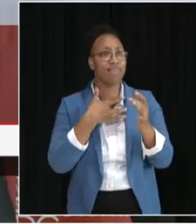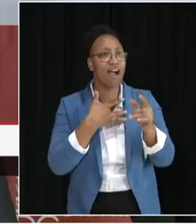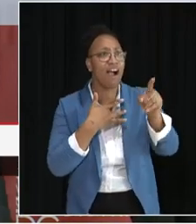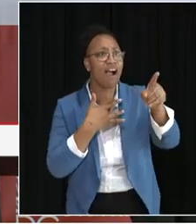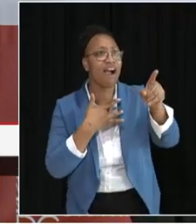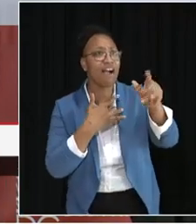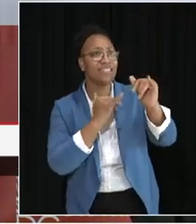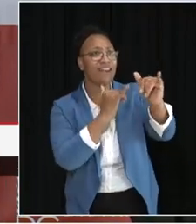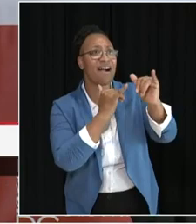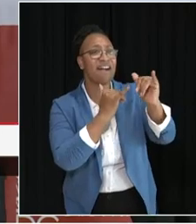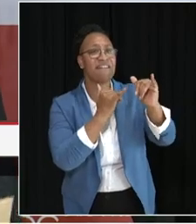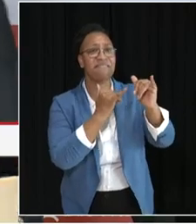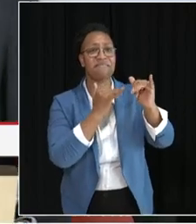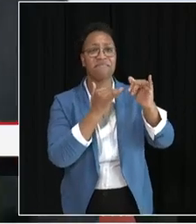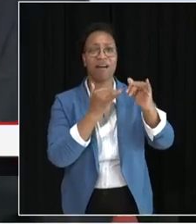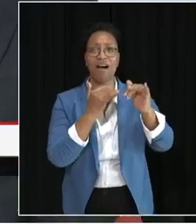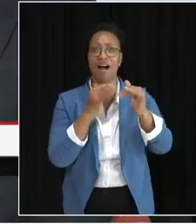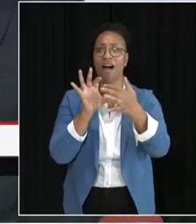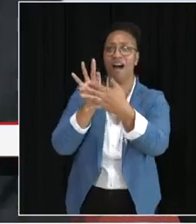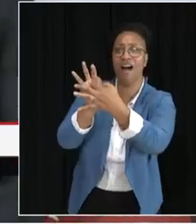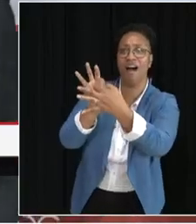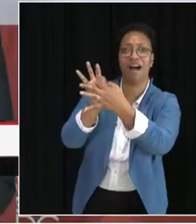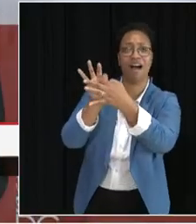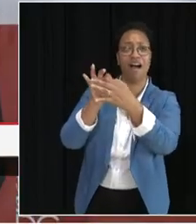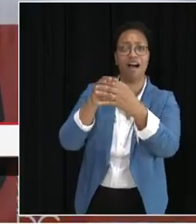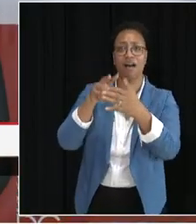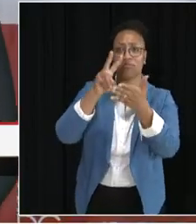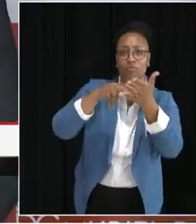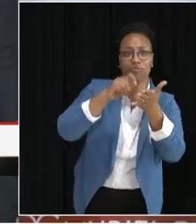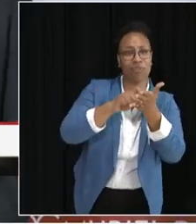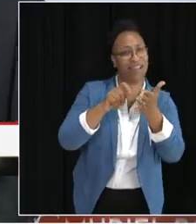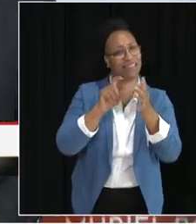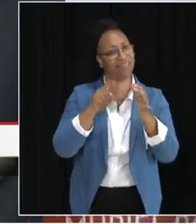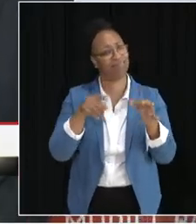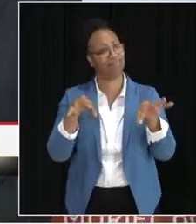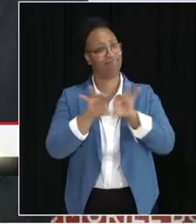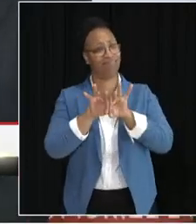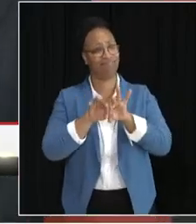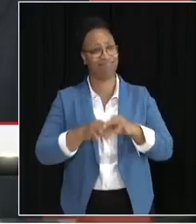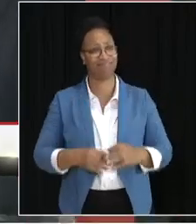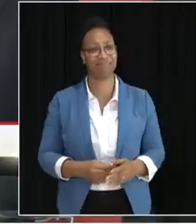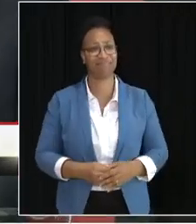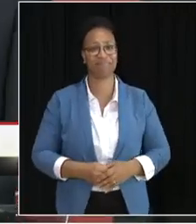very joyful. Thank you. Okay, speakers, please go to the stage and we'll cut the ribbon.